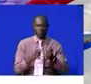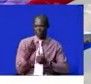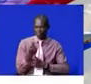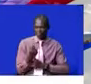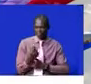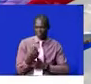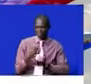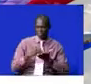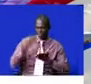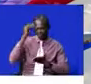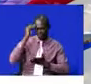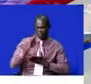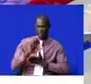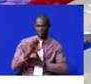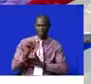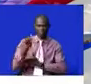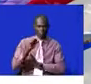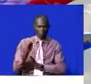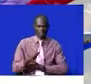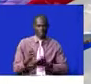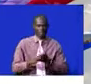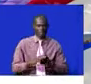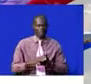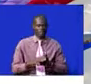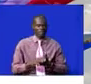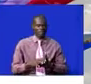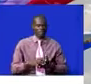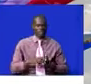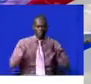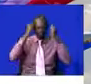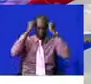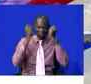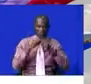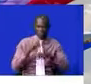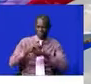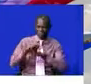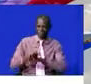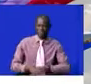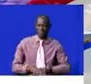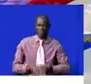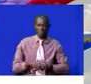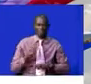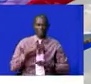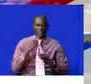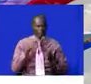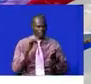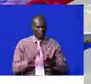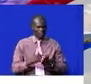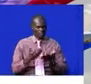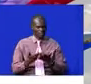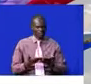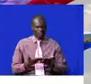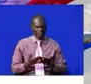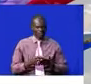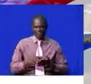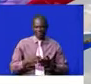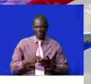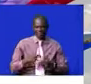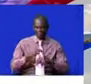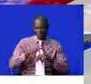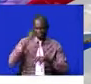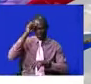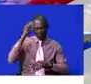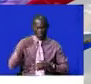gi eko mag somo kata basaris ne jopuonjre ma bende nooro kwayo margi kaluwore ni pok ochwal negi omenda koda piny owacho mamalo nyaka gi e